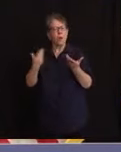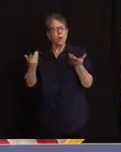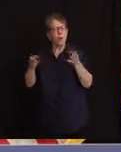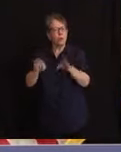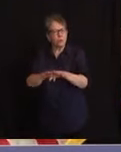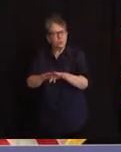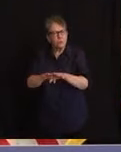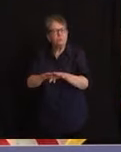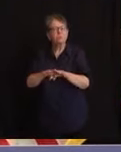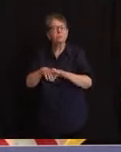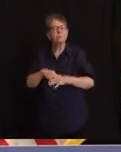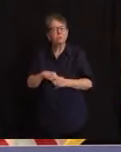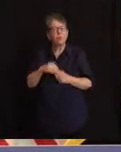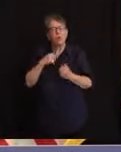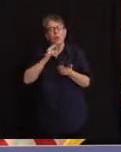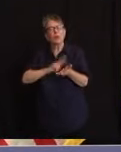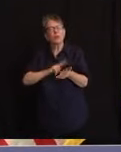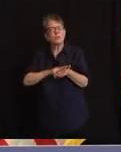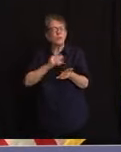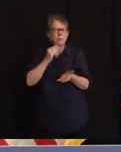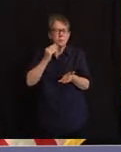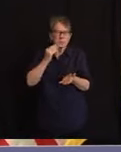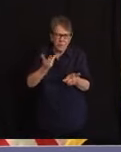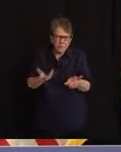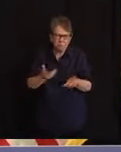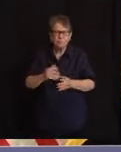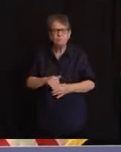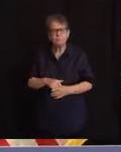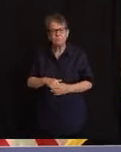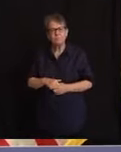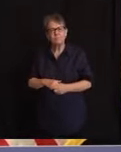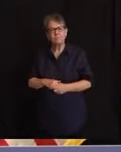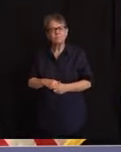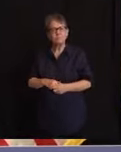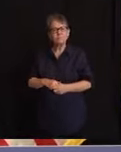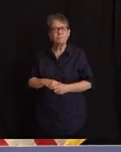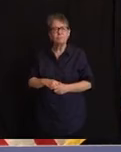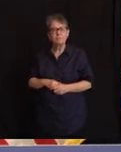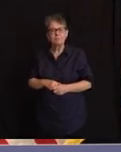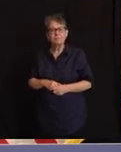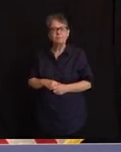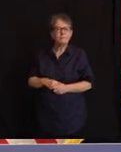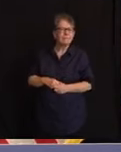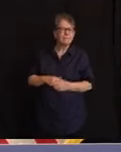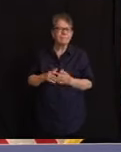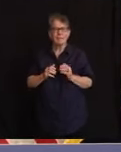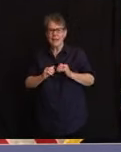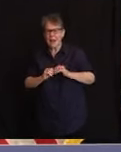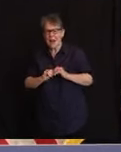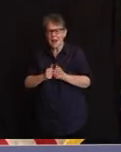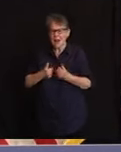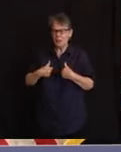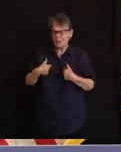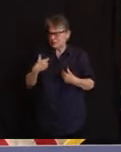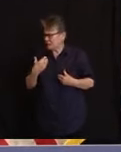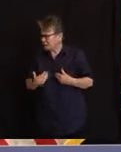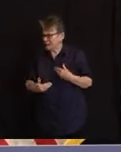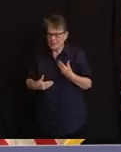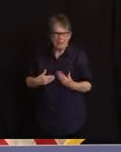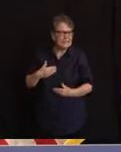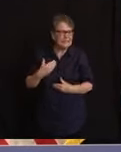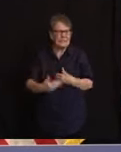now for measured in months, and we continue, notwithstanding not